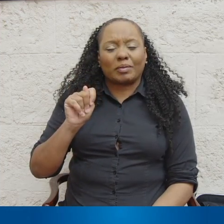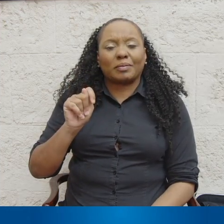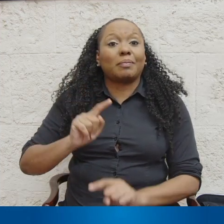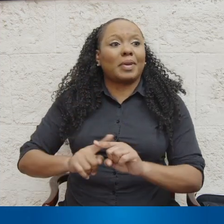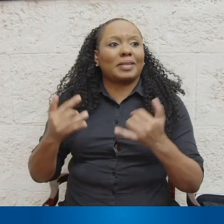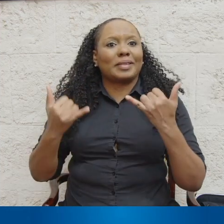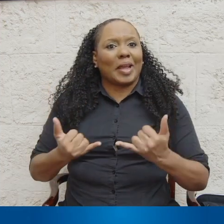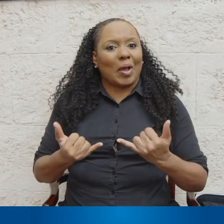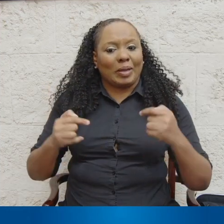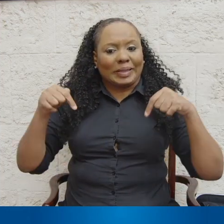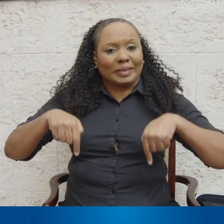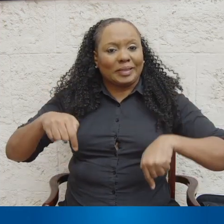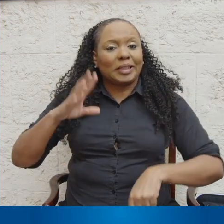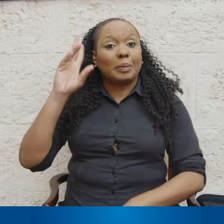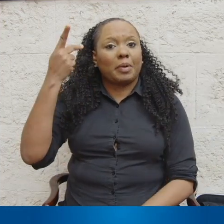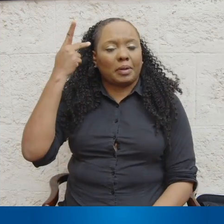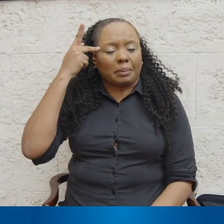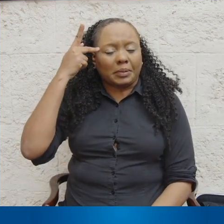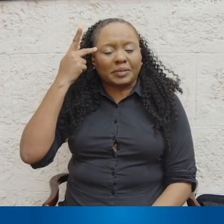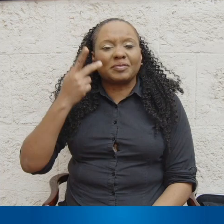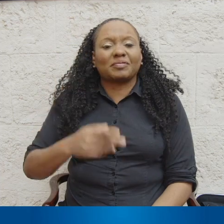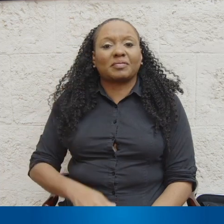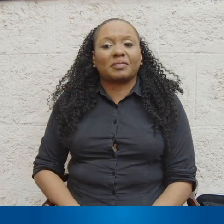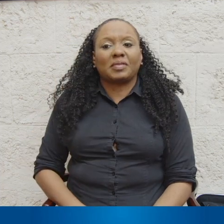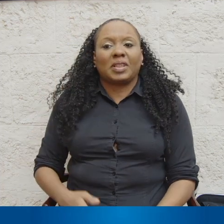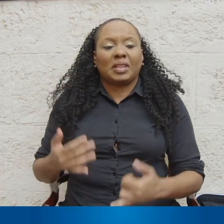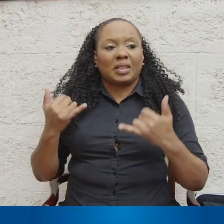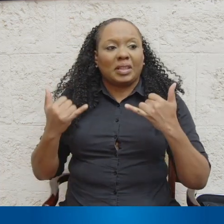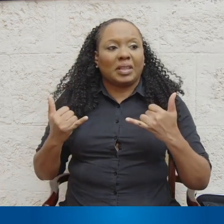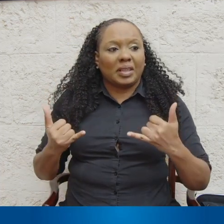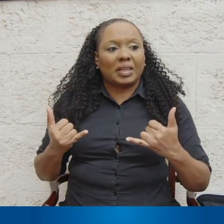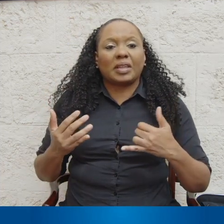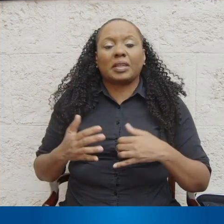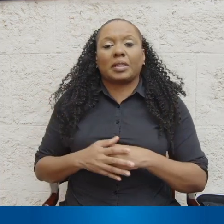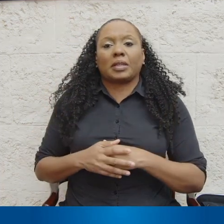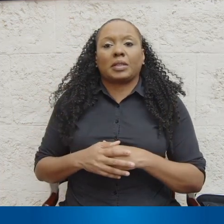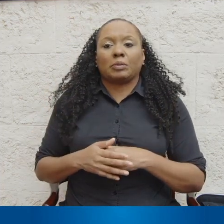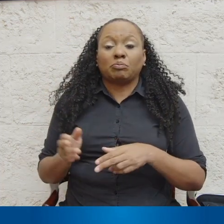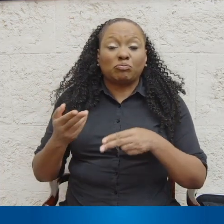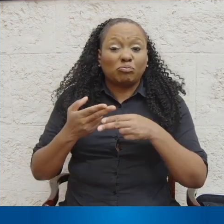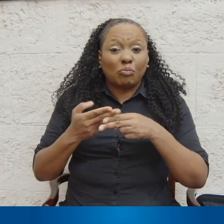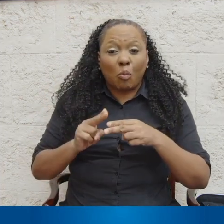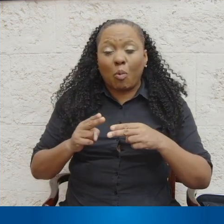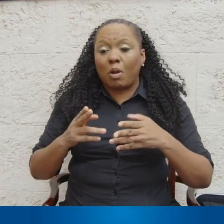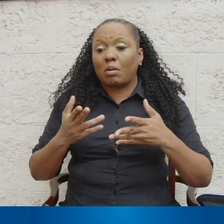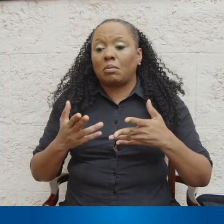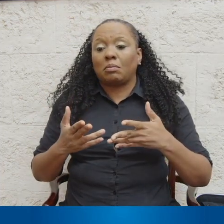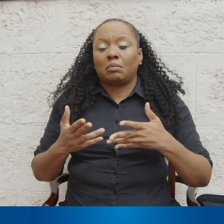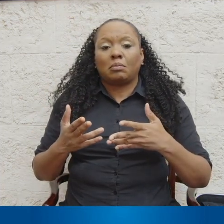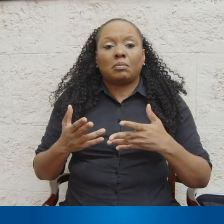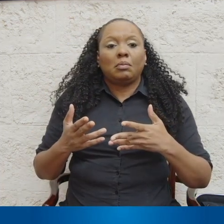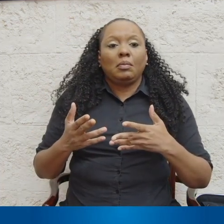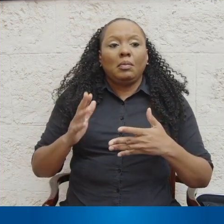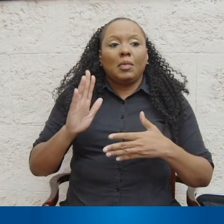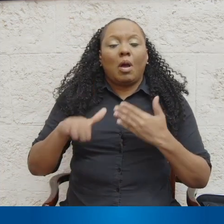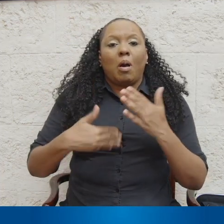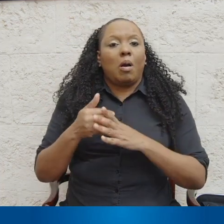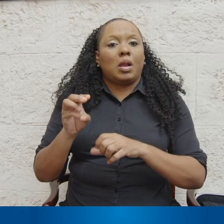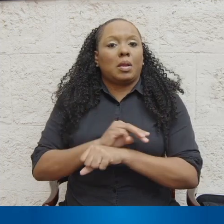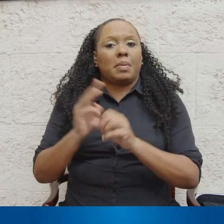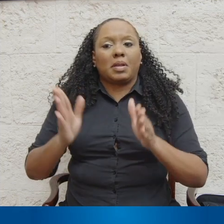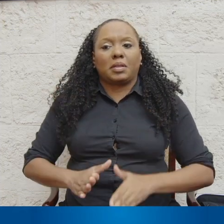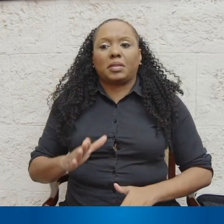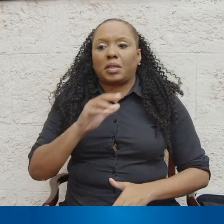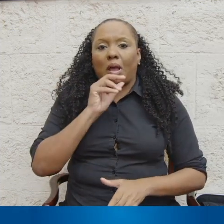So in today's press conference, we need to be very, very neat with it, and everybody will not be here for the entire duration of the press